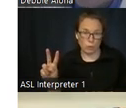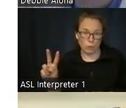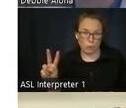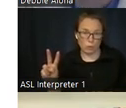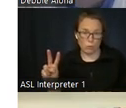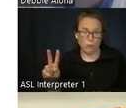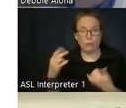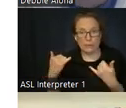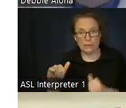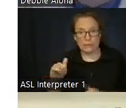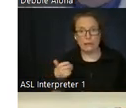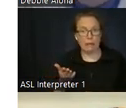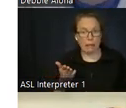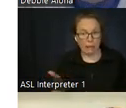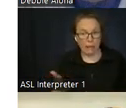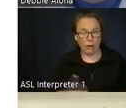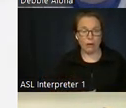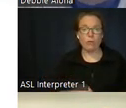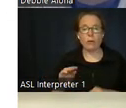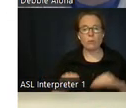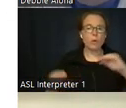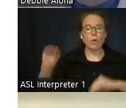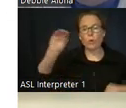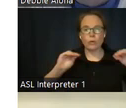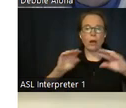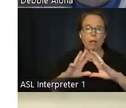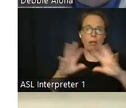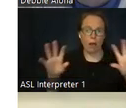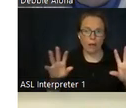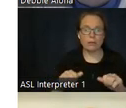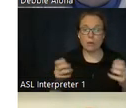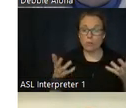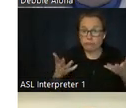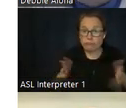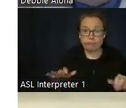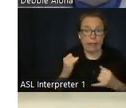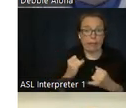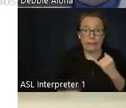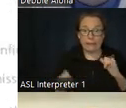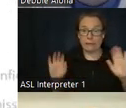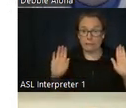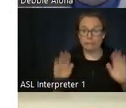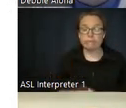as being deleted, because things were moved around. So that is actually the end of the document. There are,